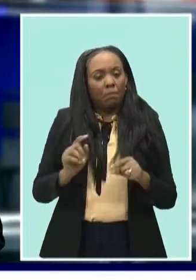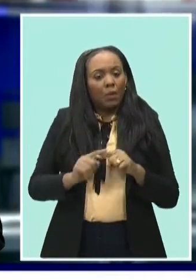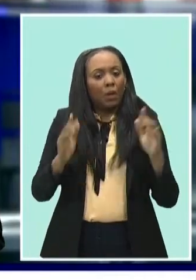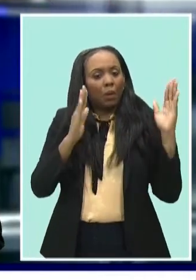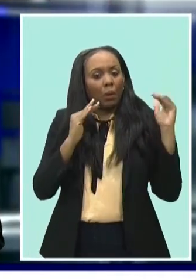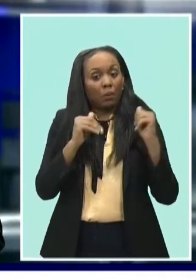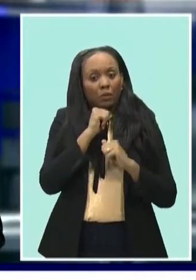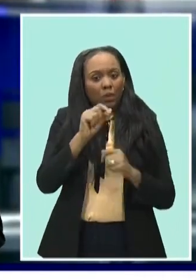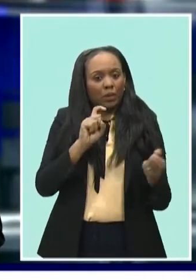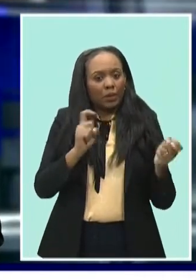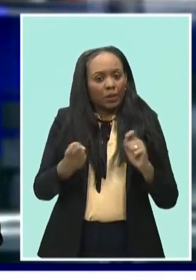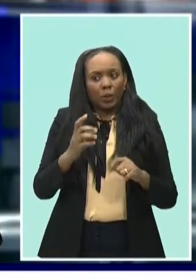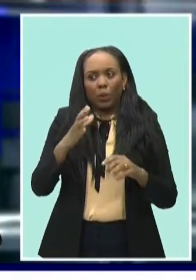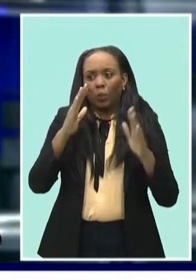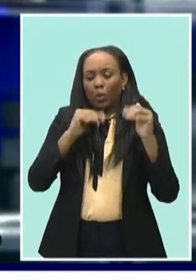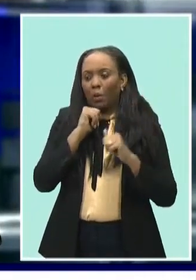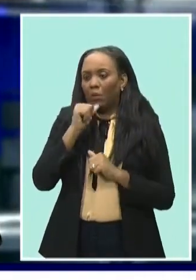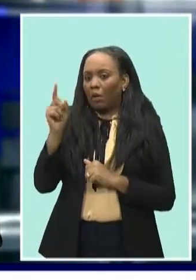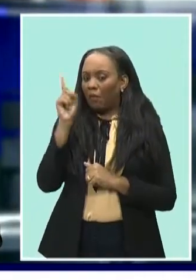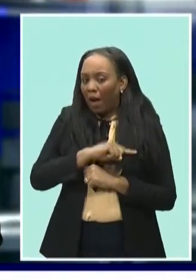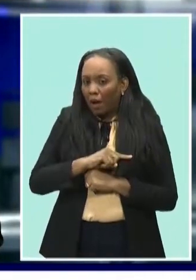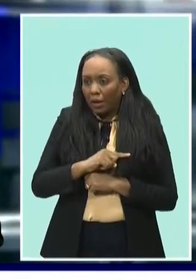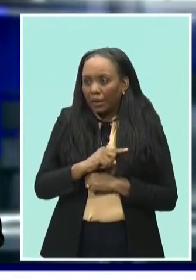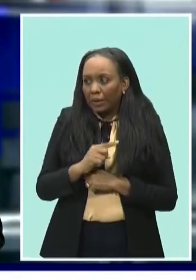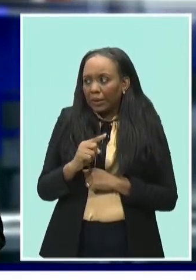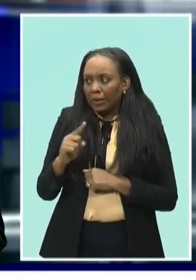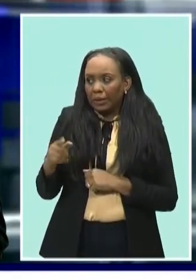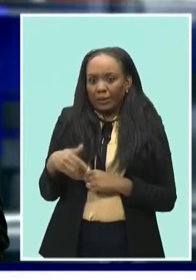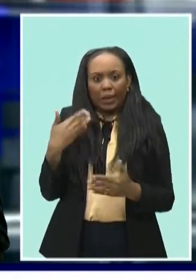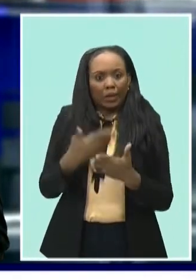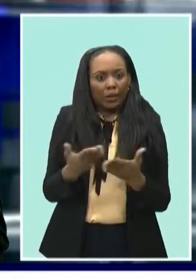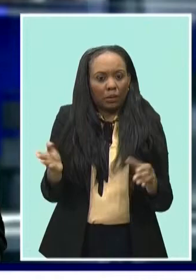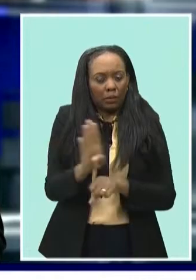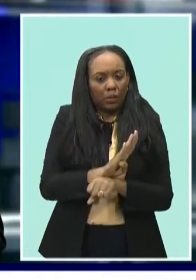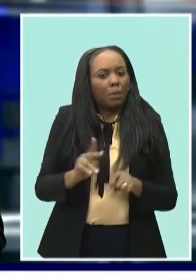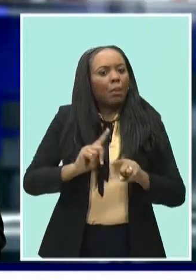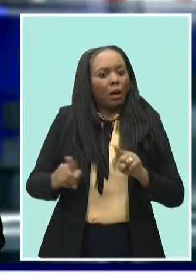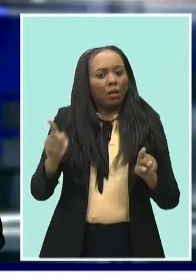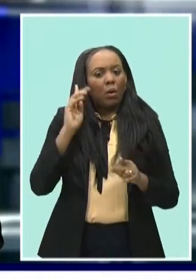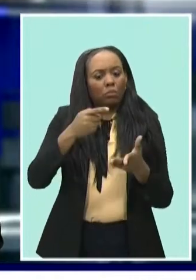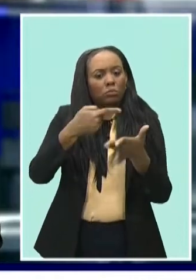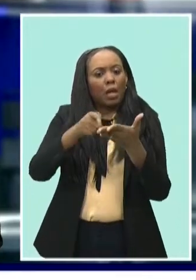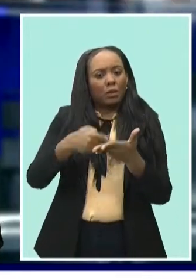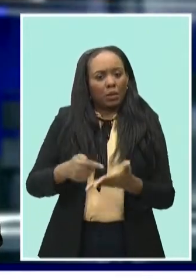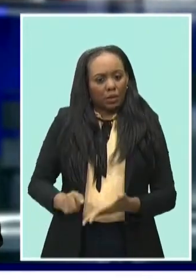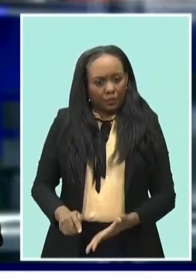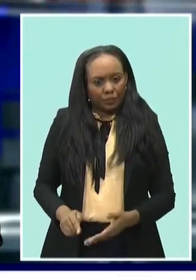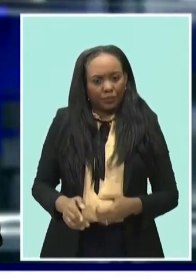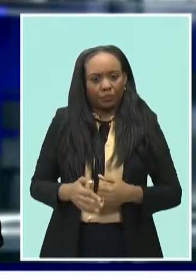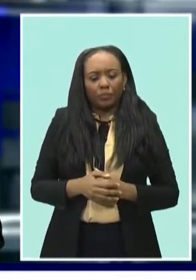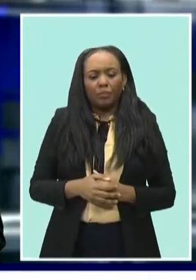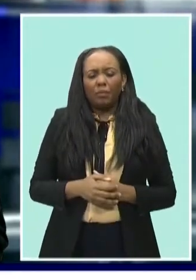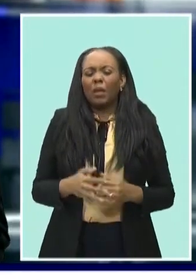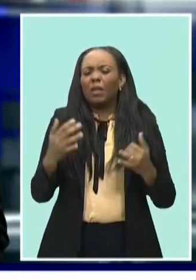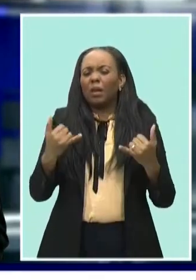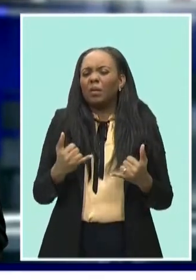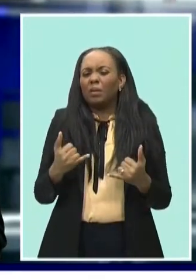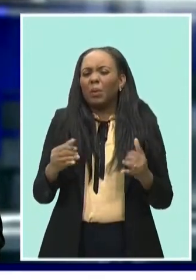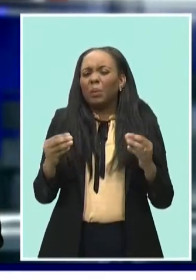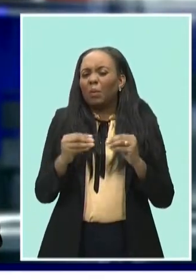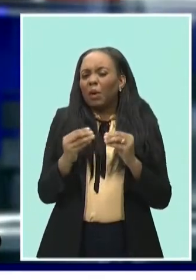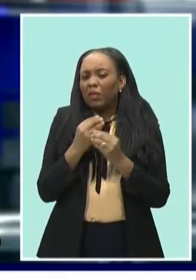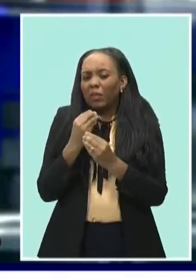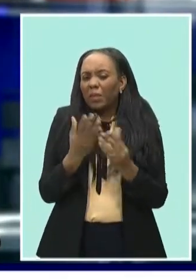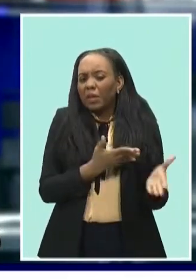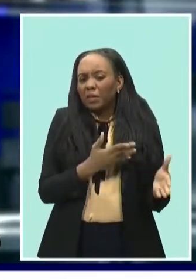does not change, but they'll also be doing their own periodic checks just to be sure. Now, here's some background to this story. This news